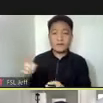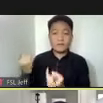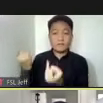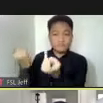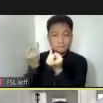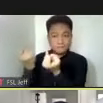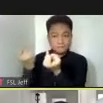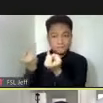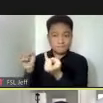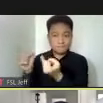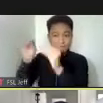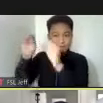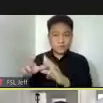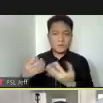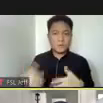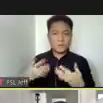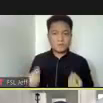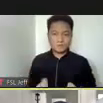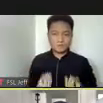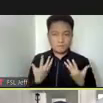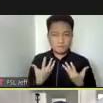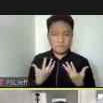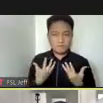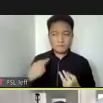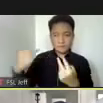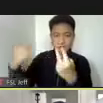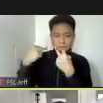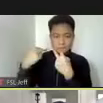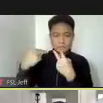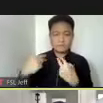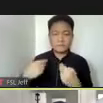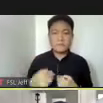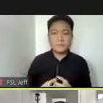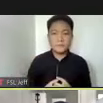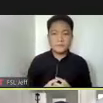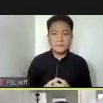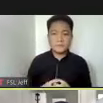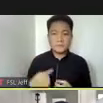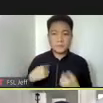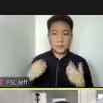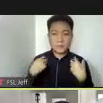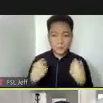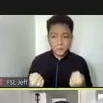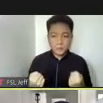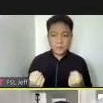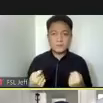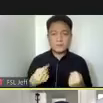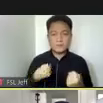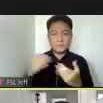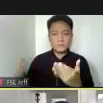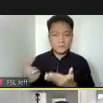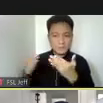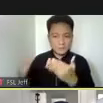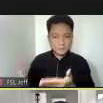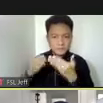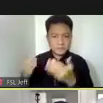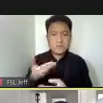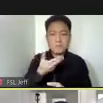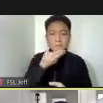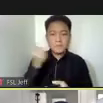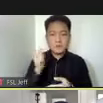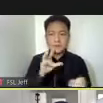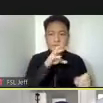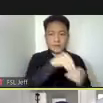strength, and he encouraged me to join a bench press powerlifting. Coach Monty Mendigoria designed a program that will suit